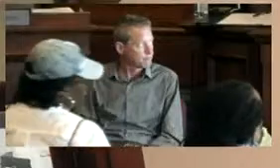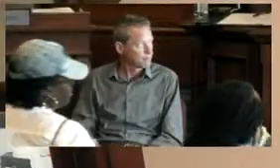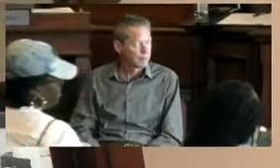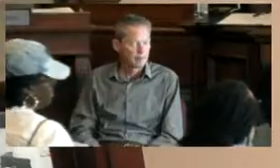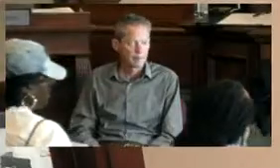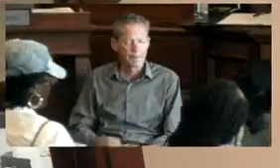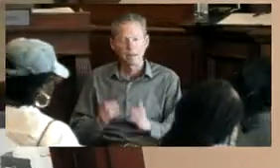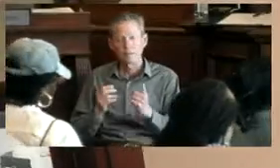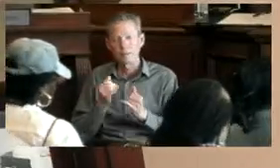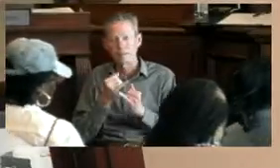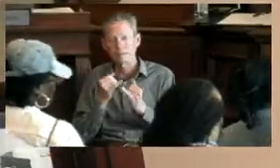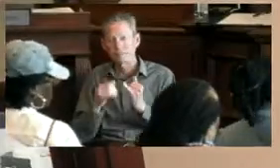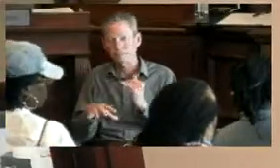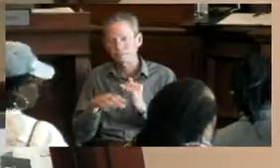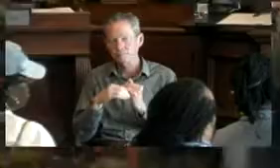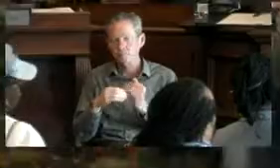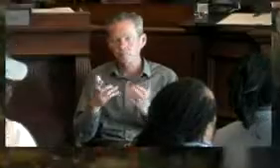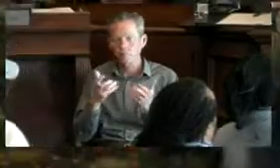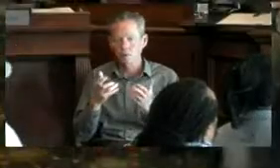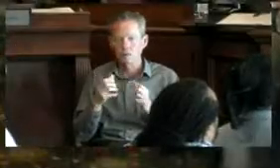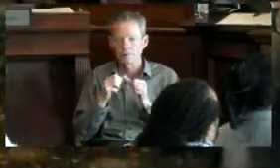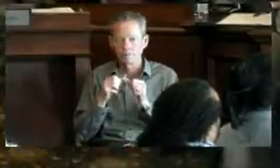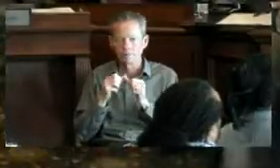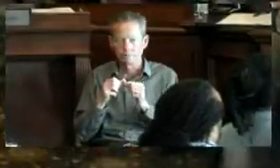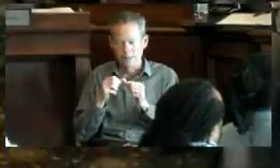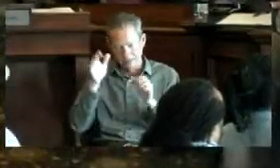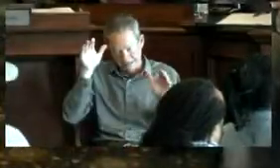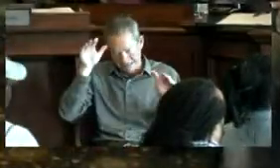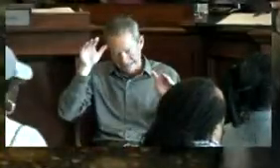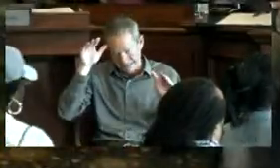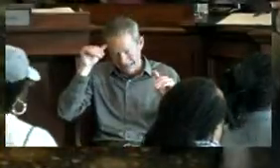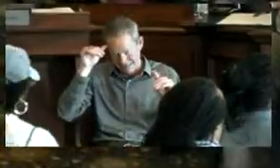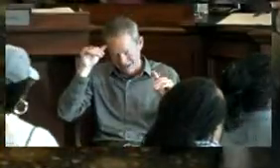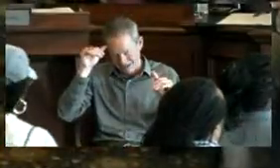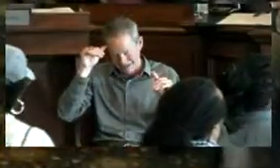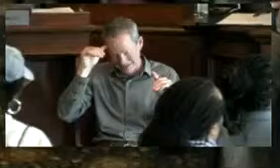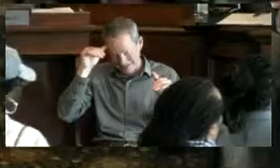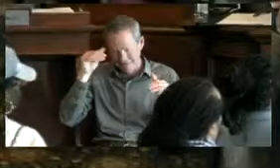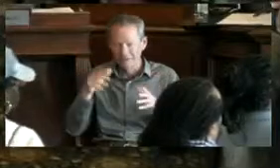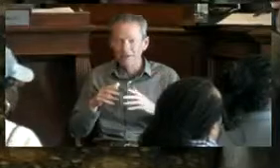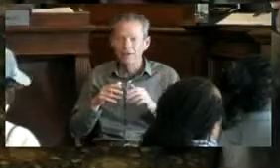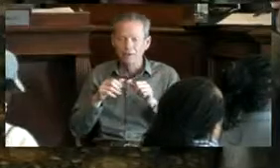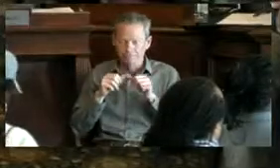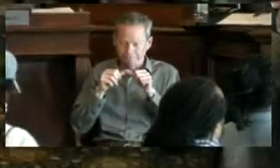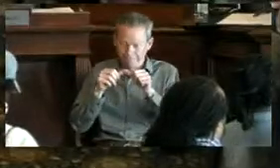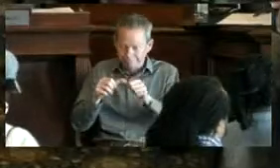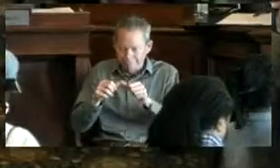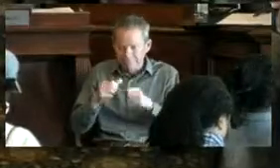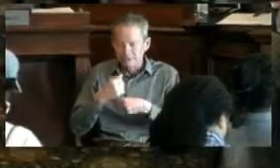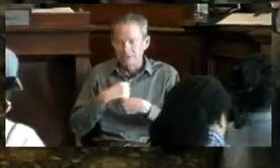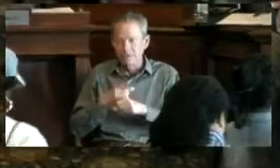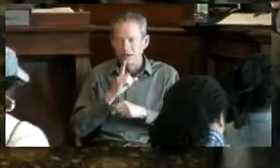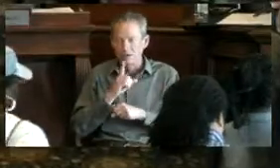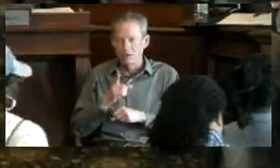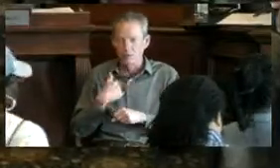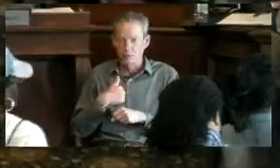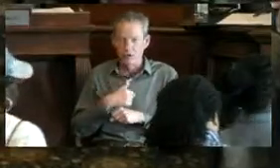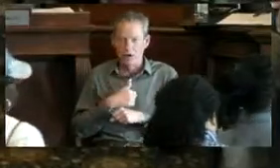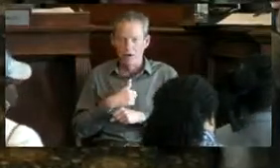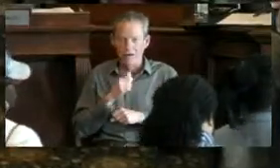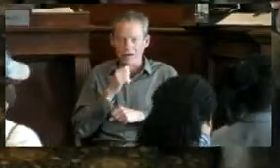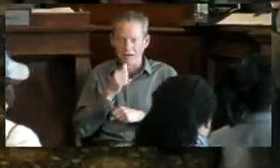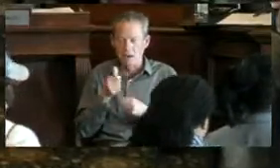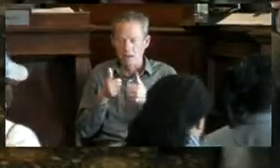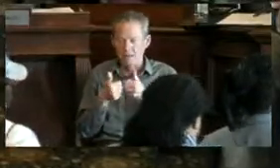And then lastly, I want to add that we want to just remain steadfast and unfazed to really make sure that we are, you know,